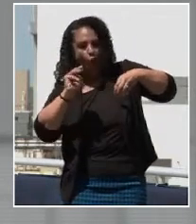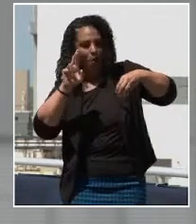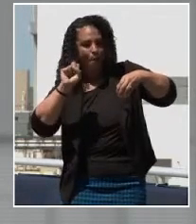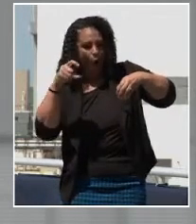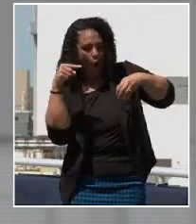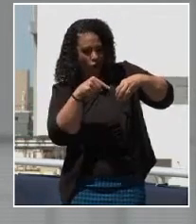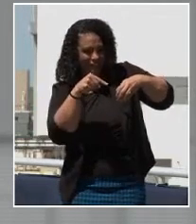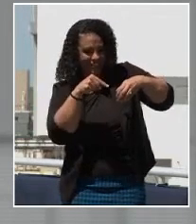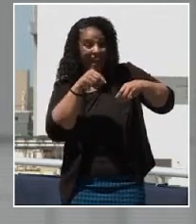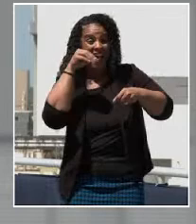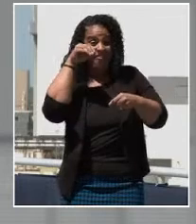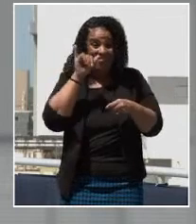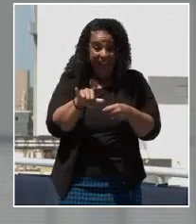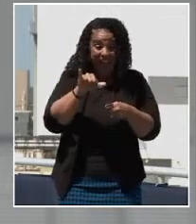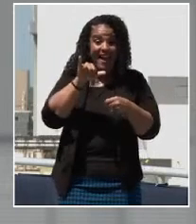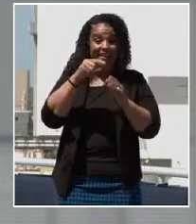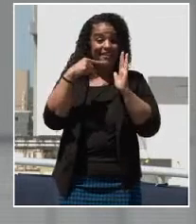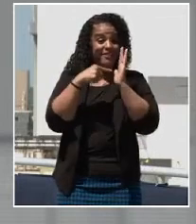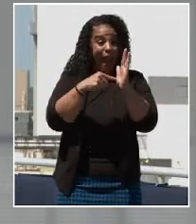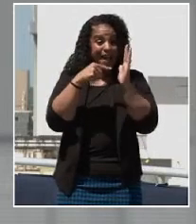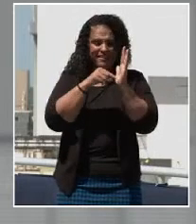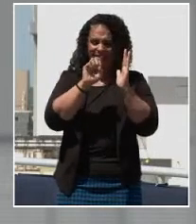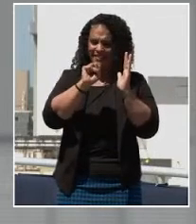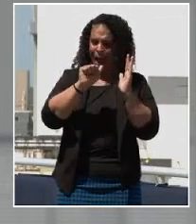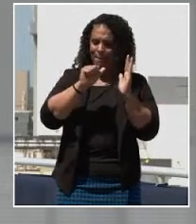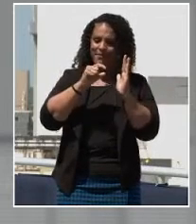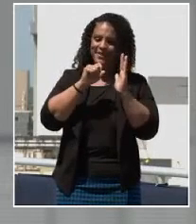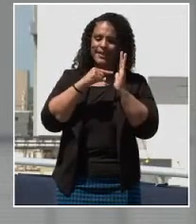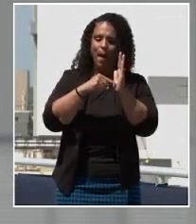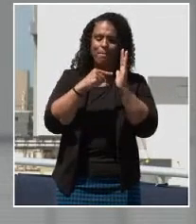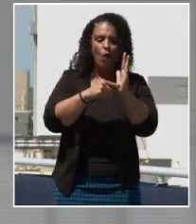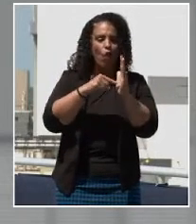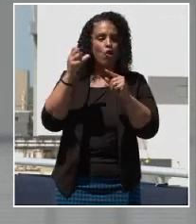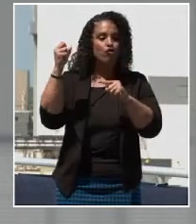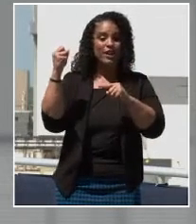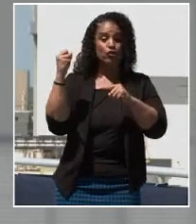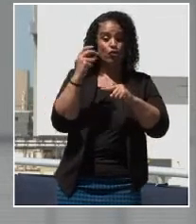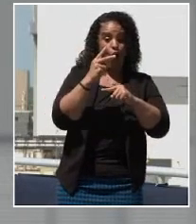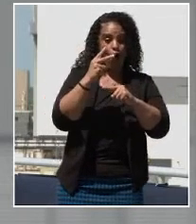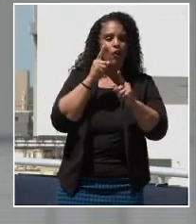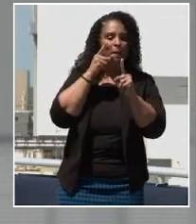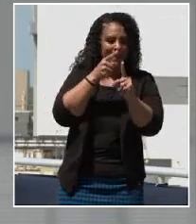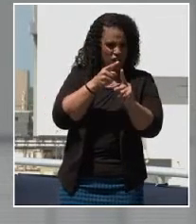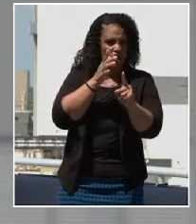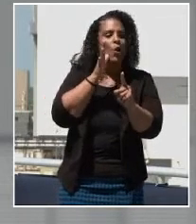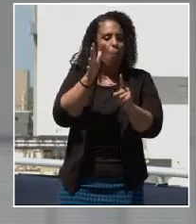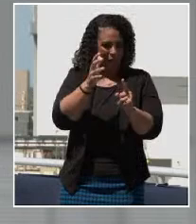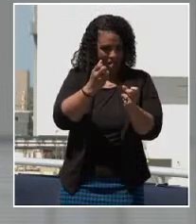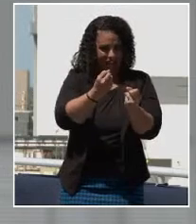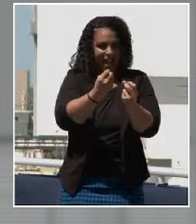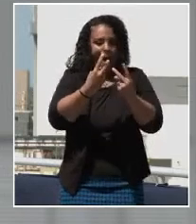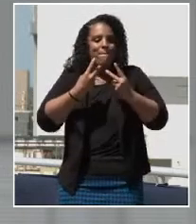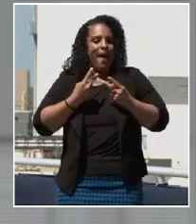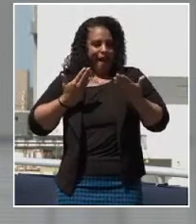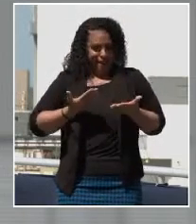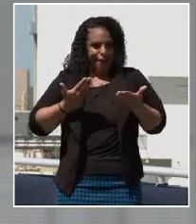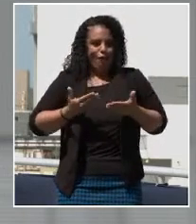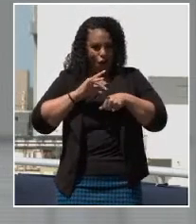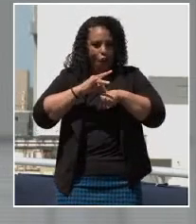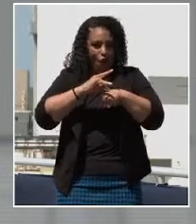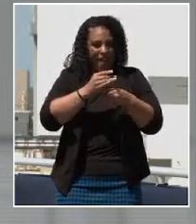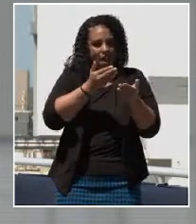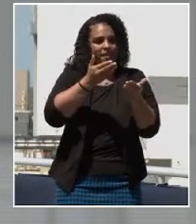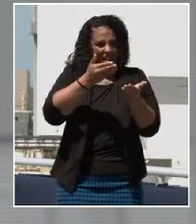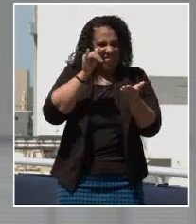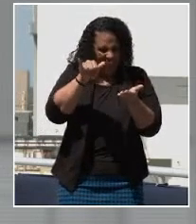sample return Mission will and come back to earth bringing the